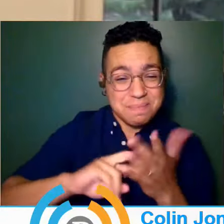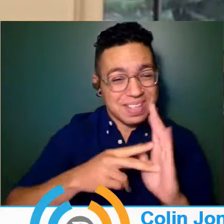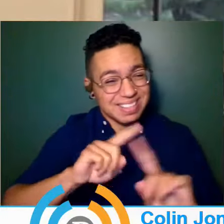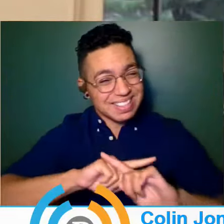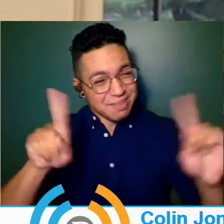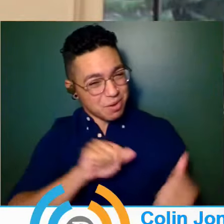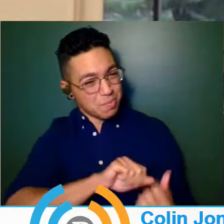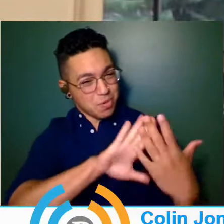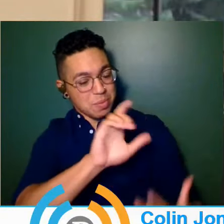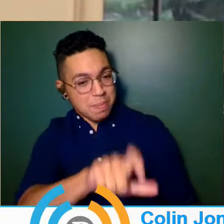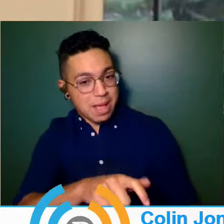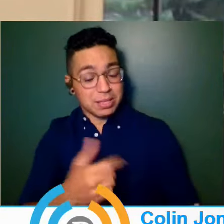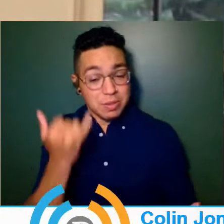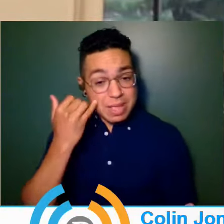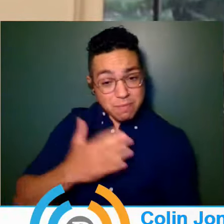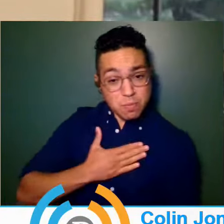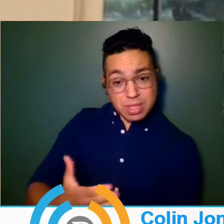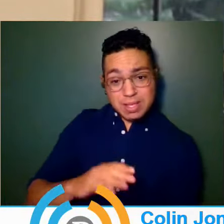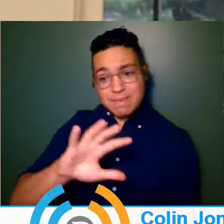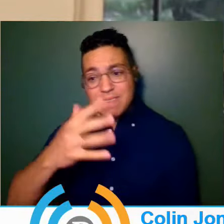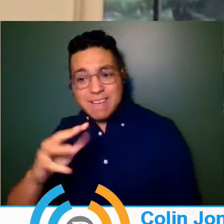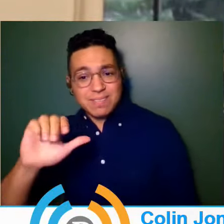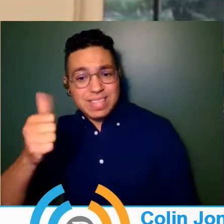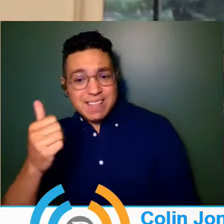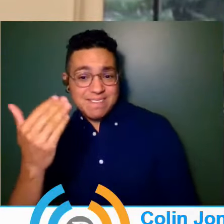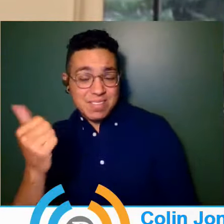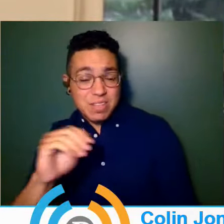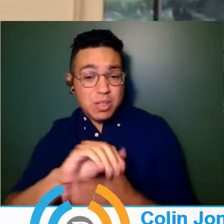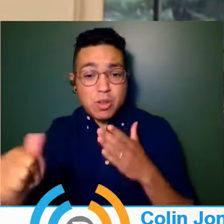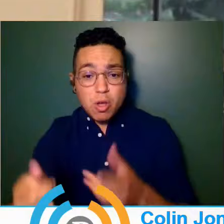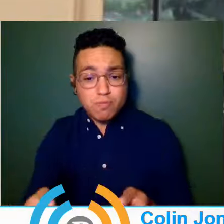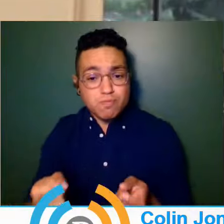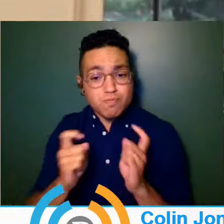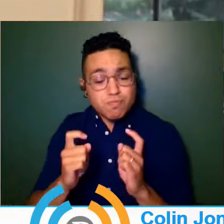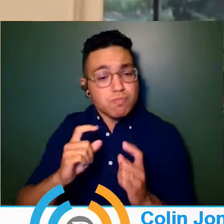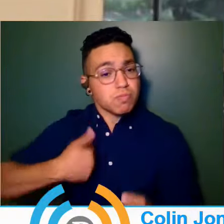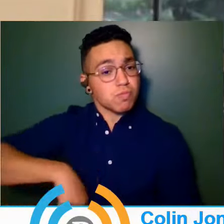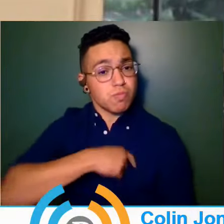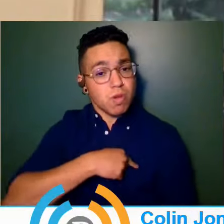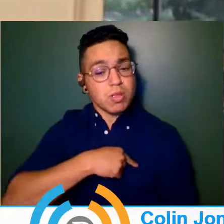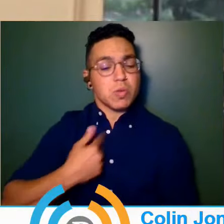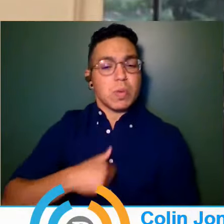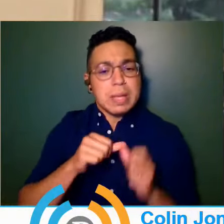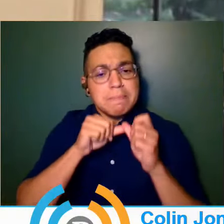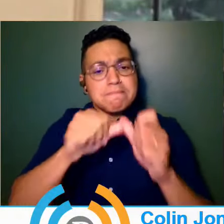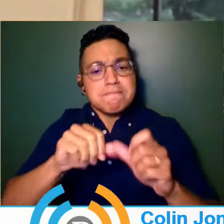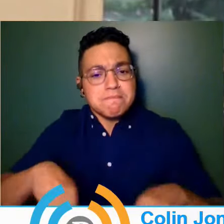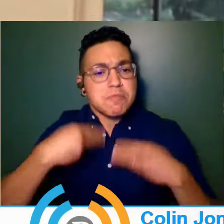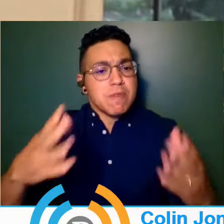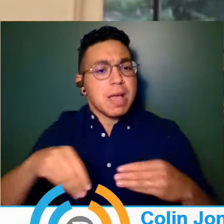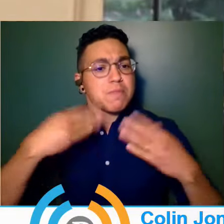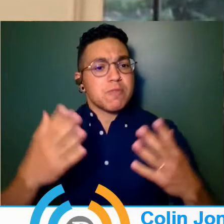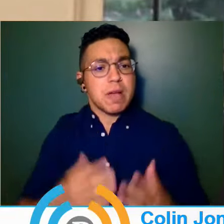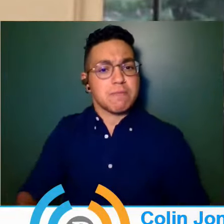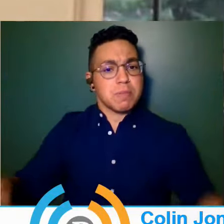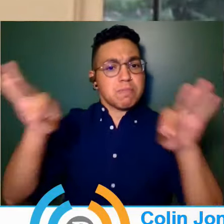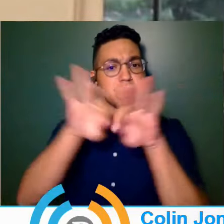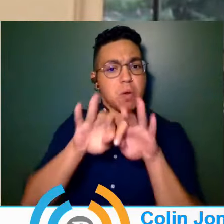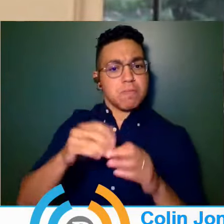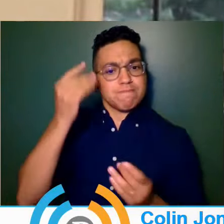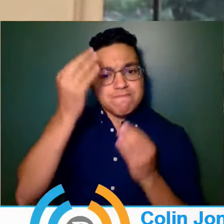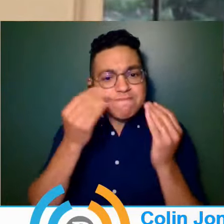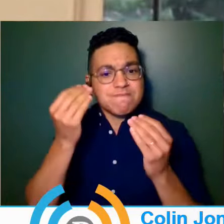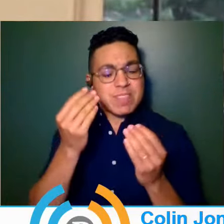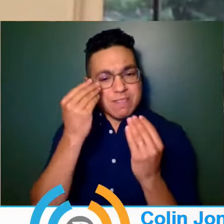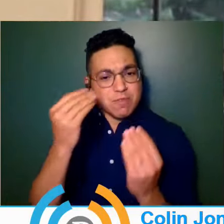or $50 today to help us continue to convene thought-provoking debates and conversations. You can donate now by texting Support City